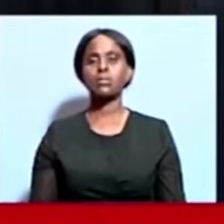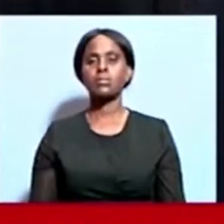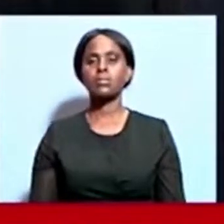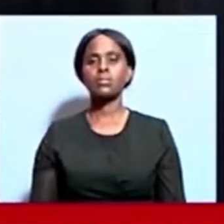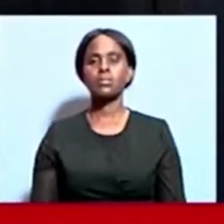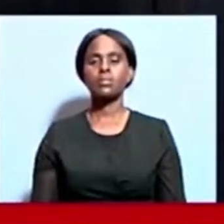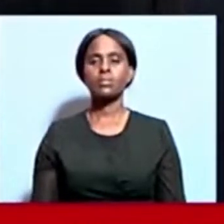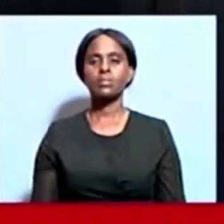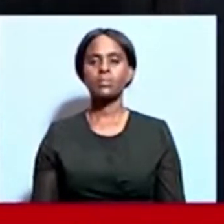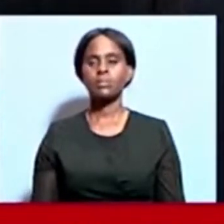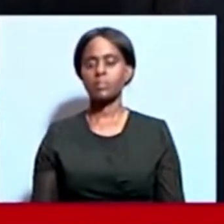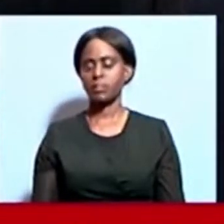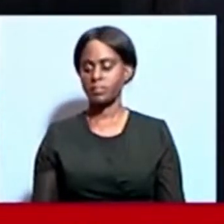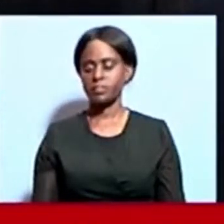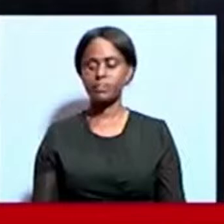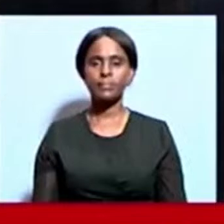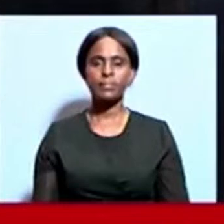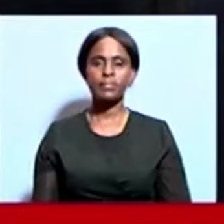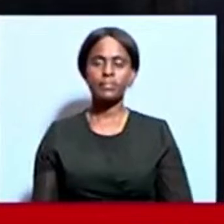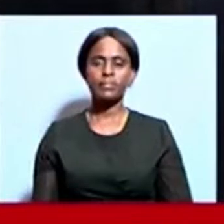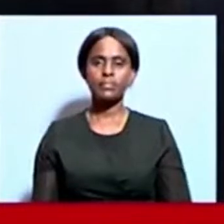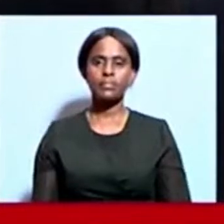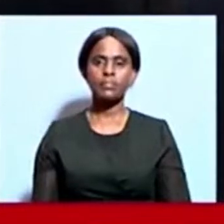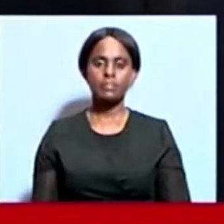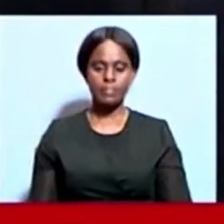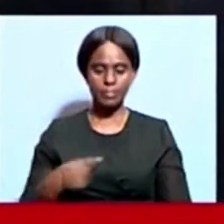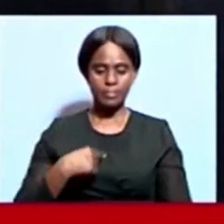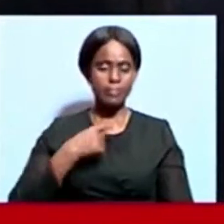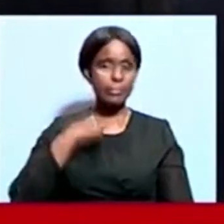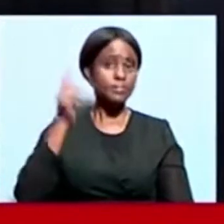having listened from this,